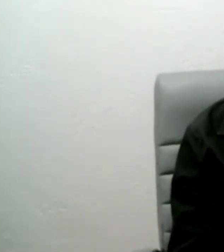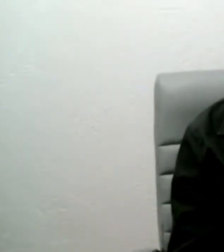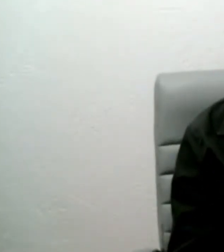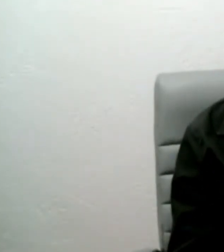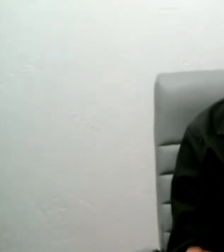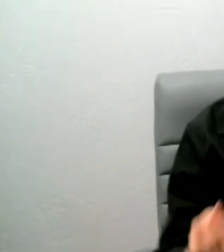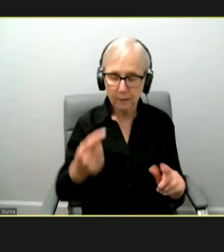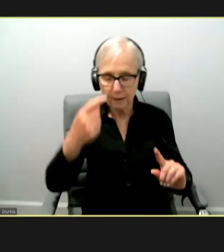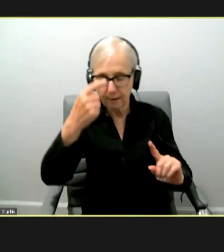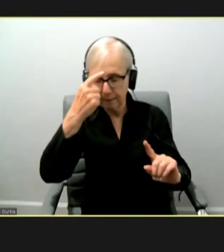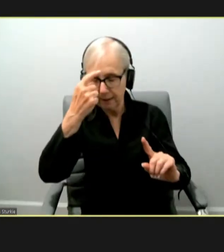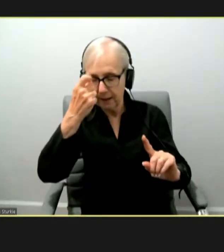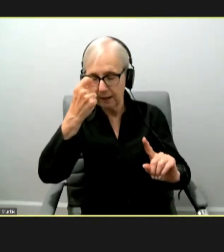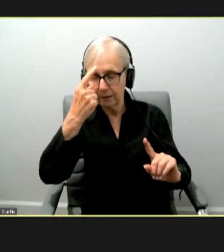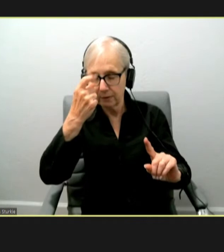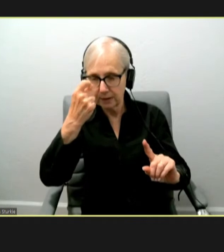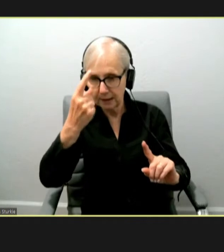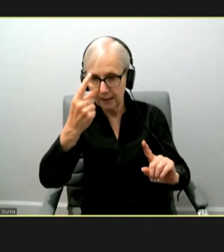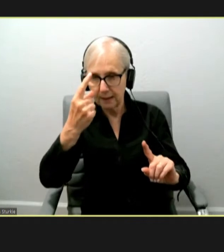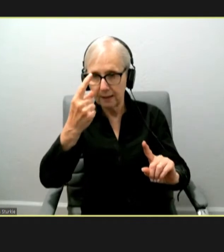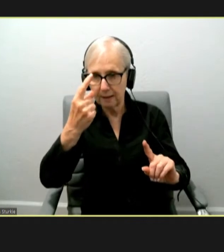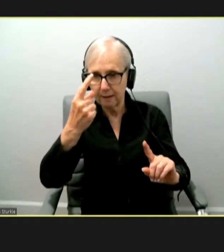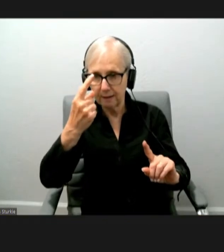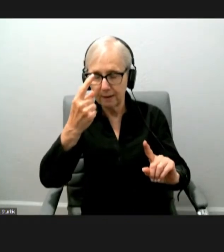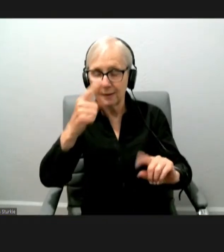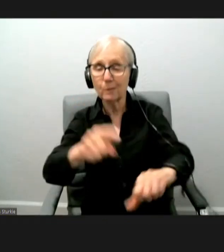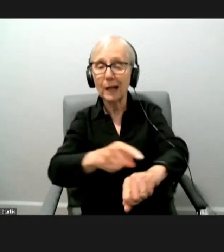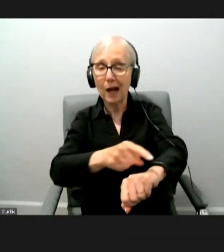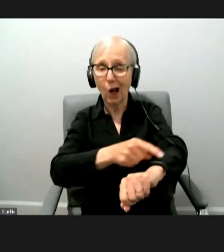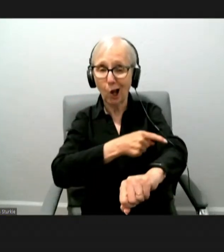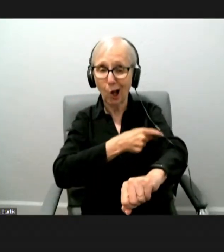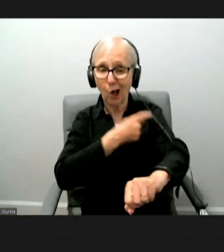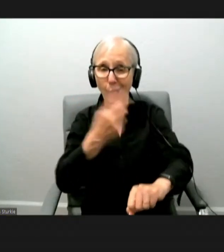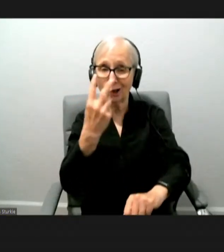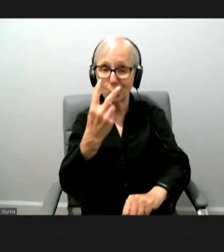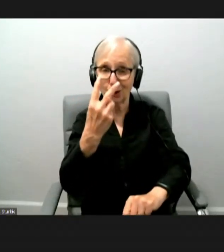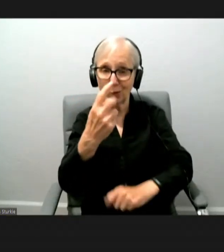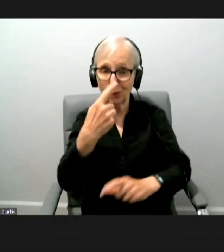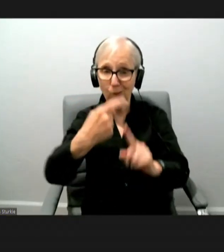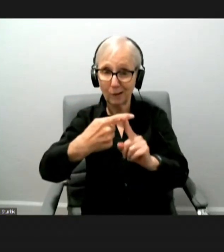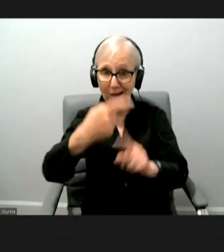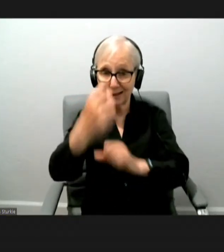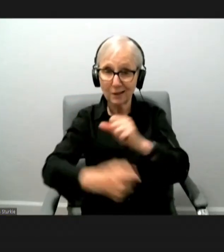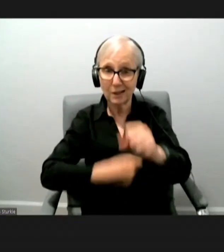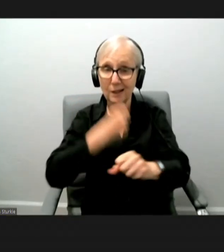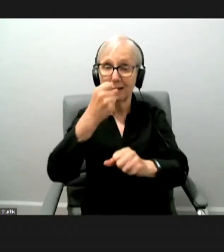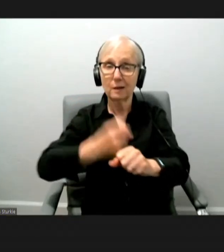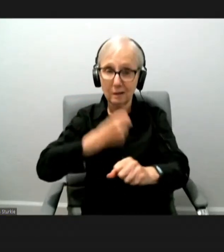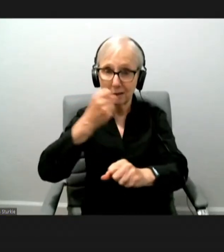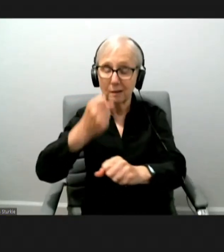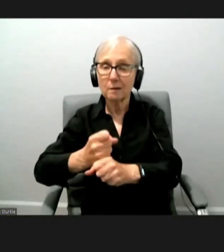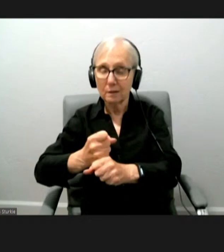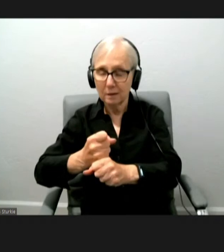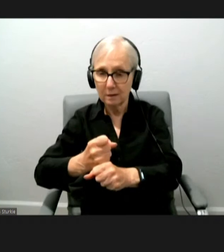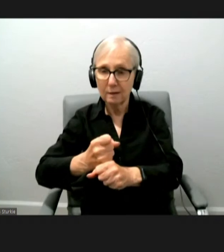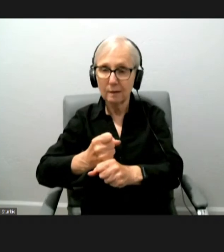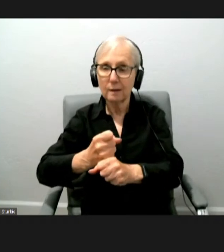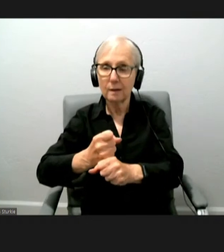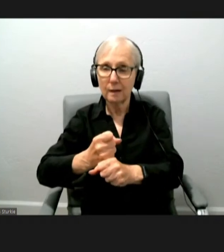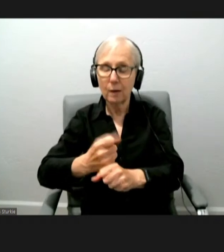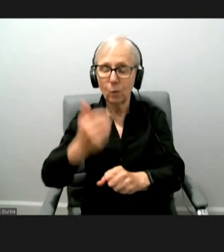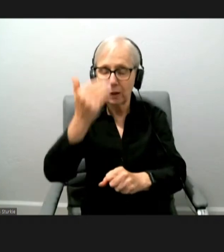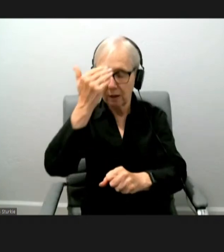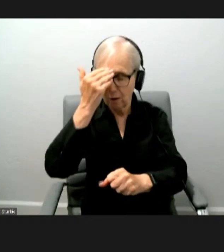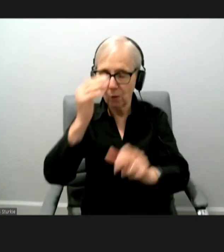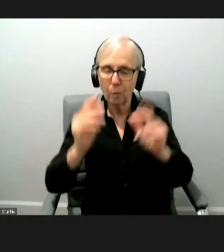I think understandably, it's been a long 2+ years at this point. And we do